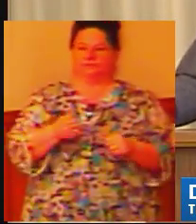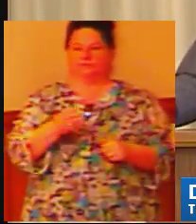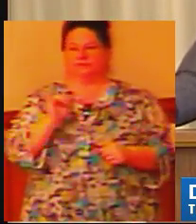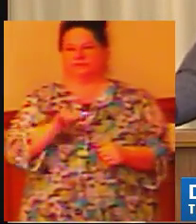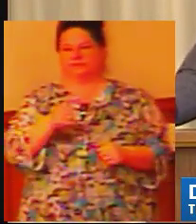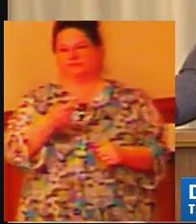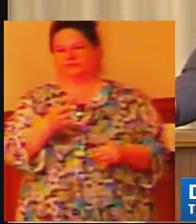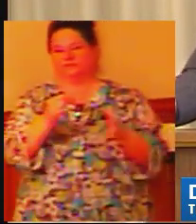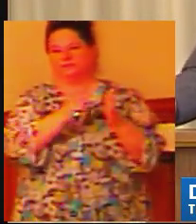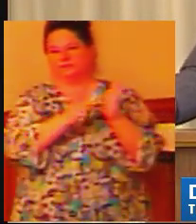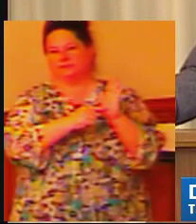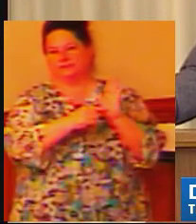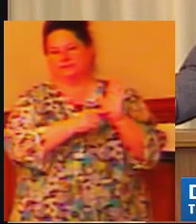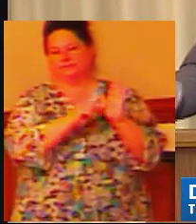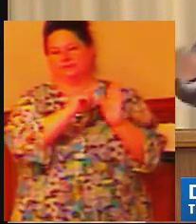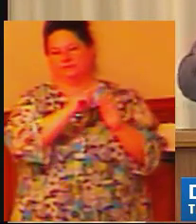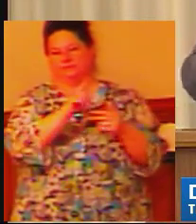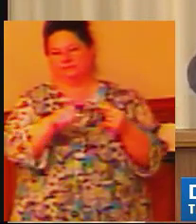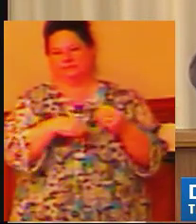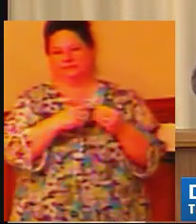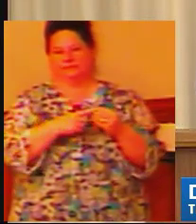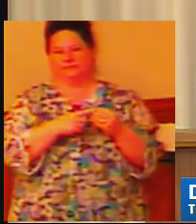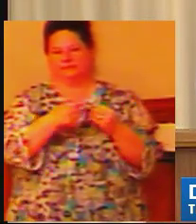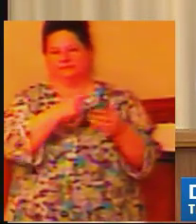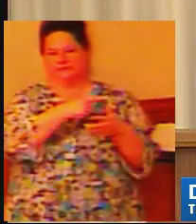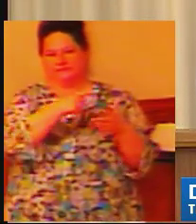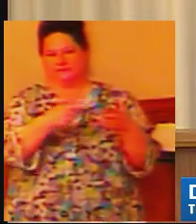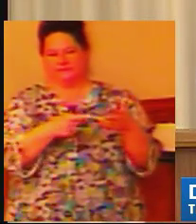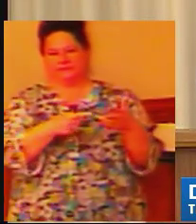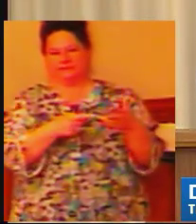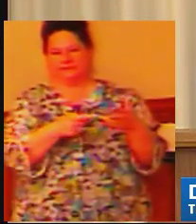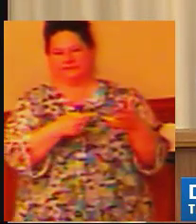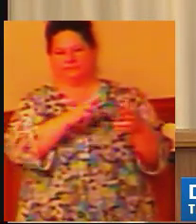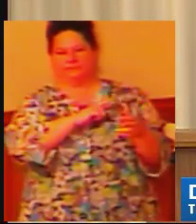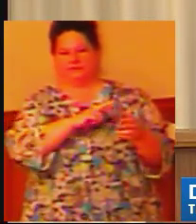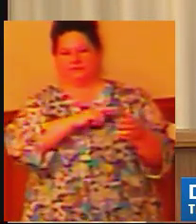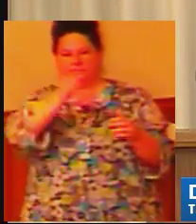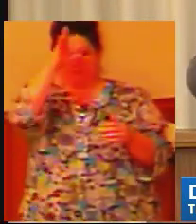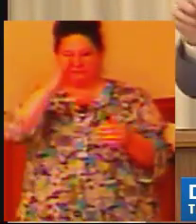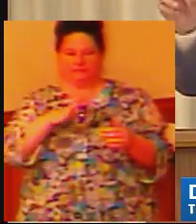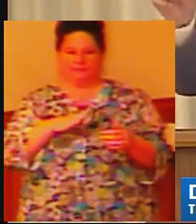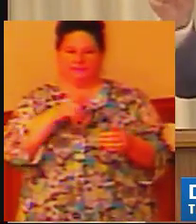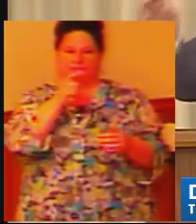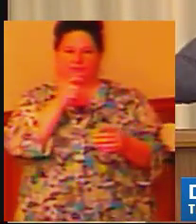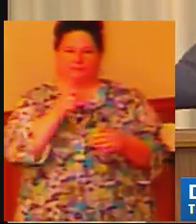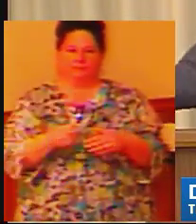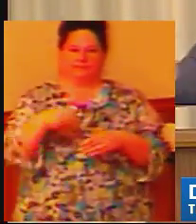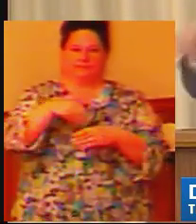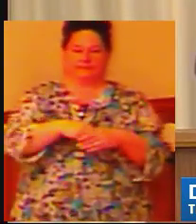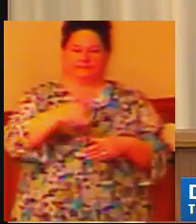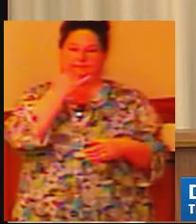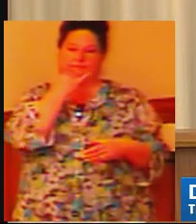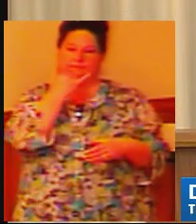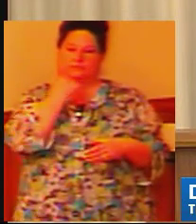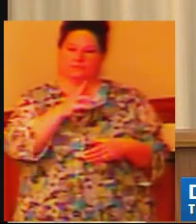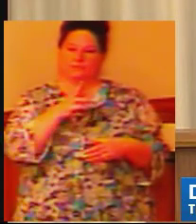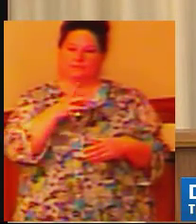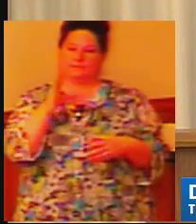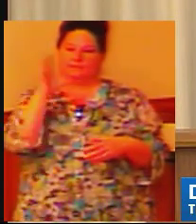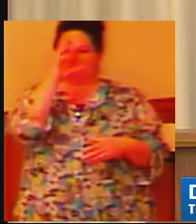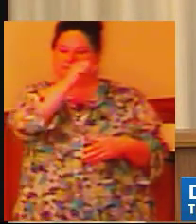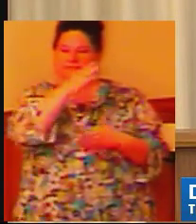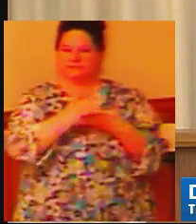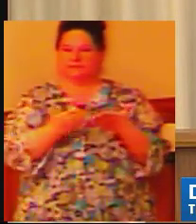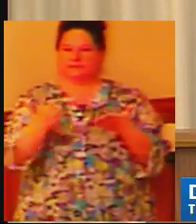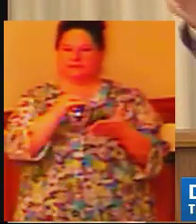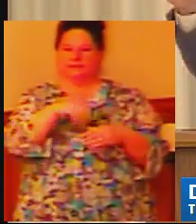examples about these religious men that were in error or that were missing something